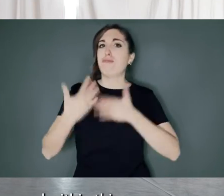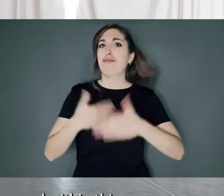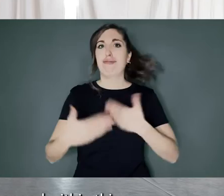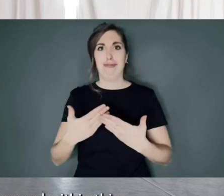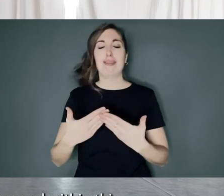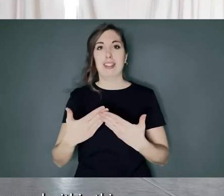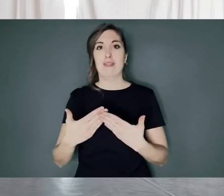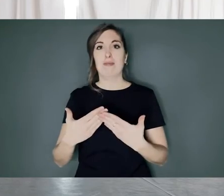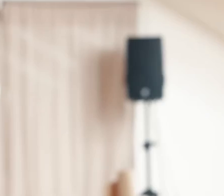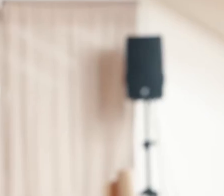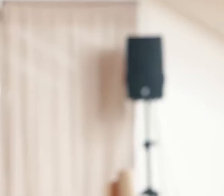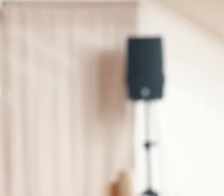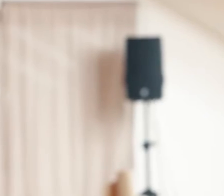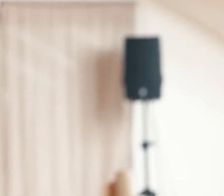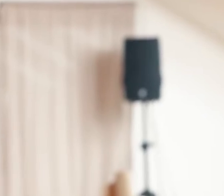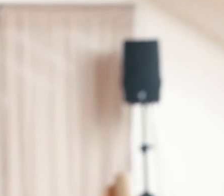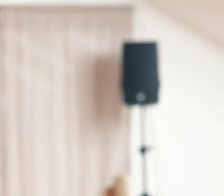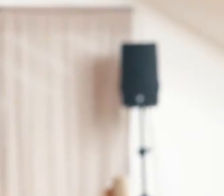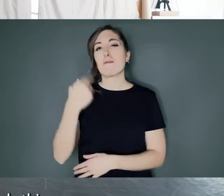as it has developed.